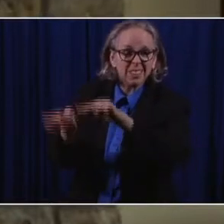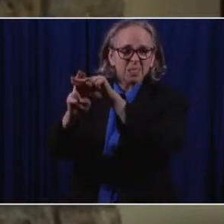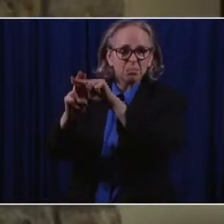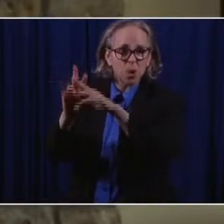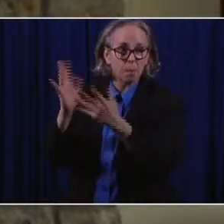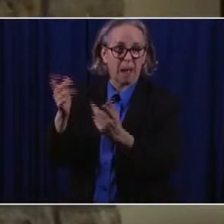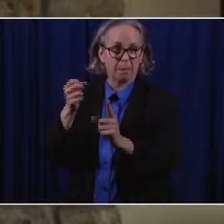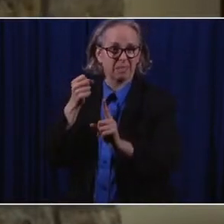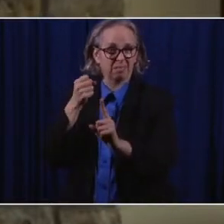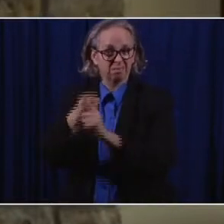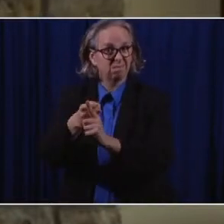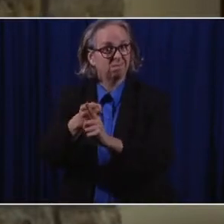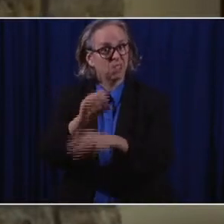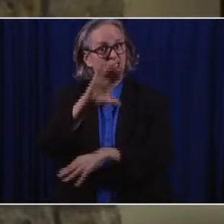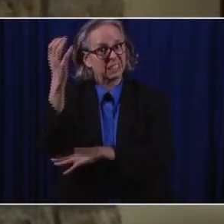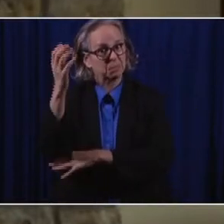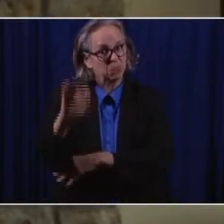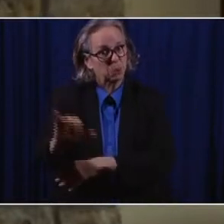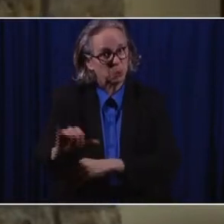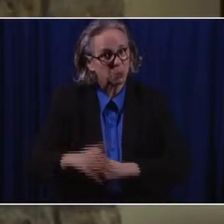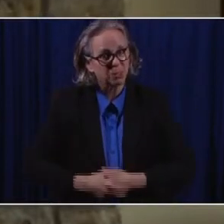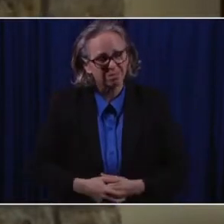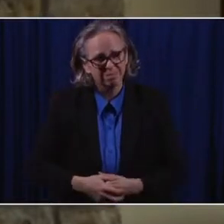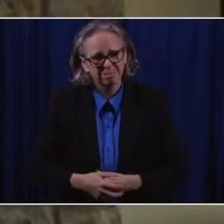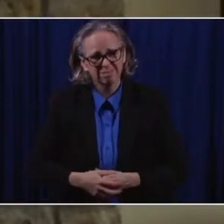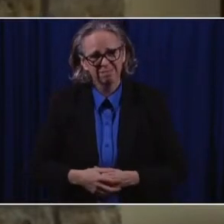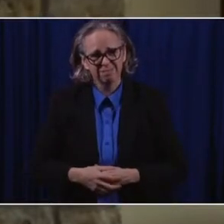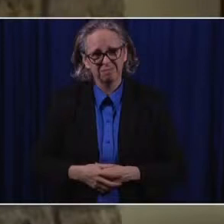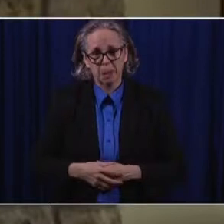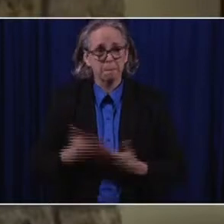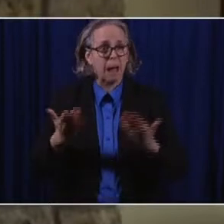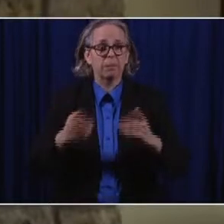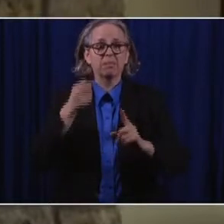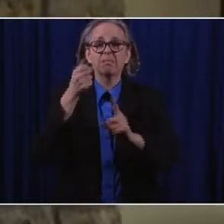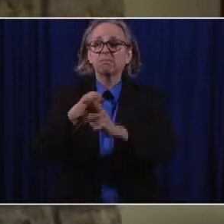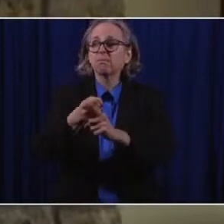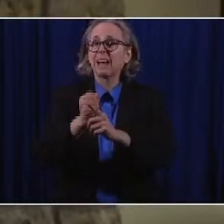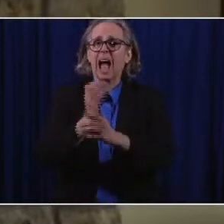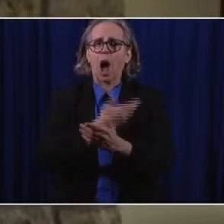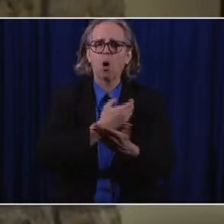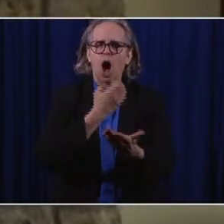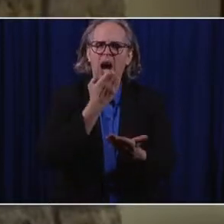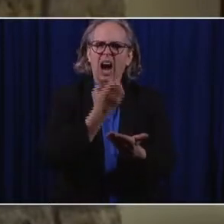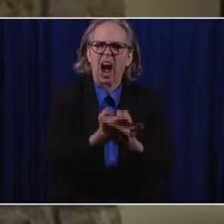also economically. I mean, I've said before that the biggest